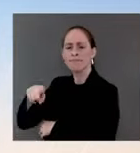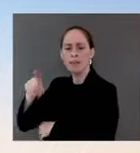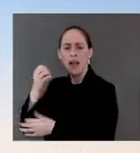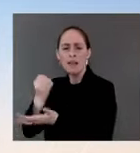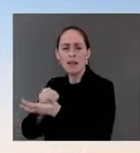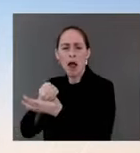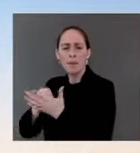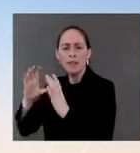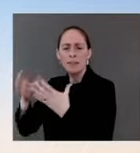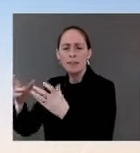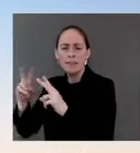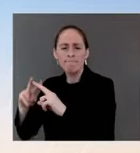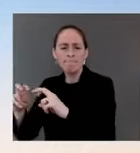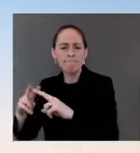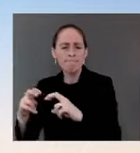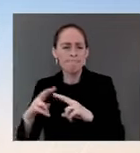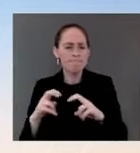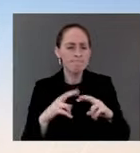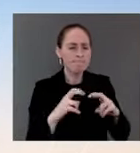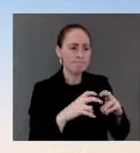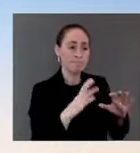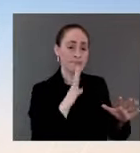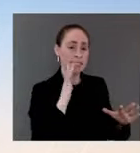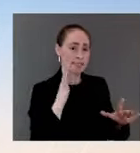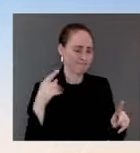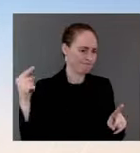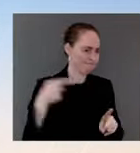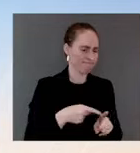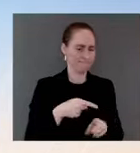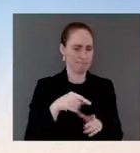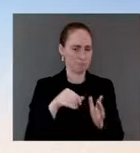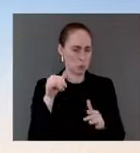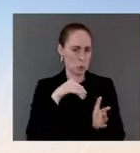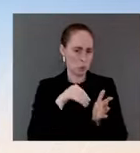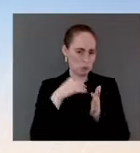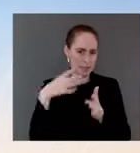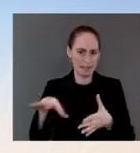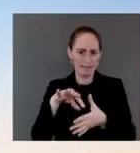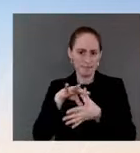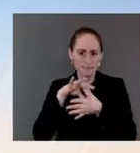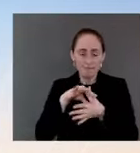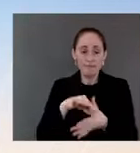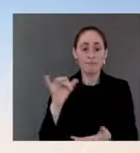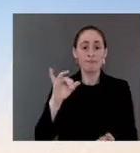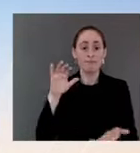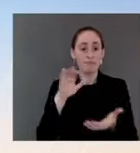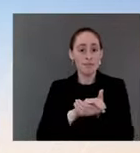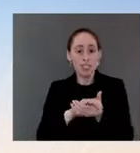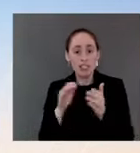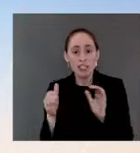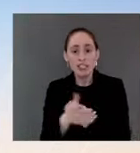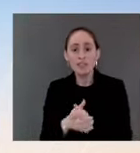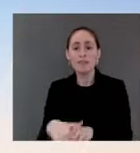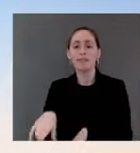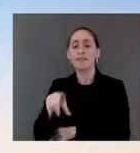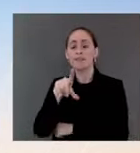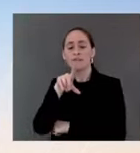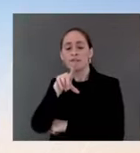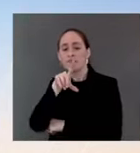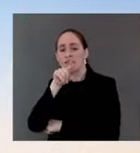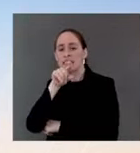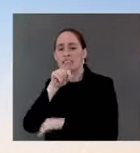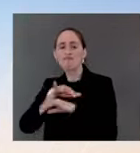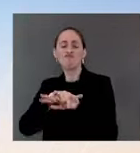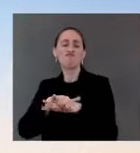pound of burger, you buy a poultry, whatever it may be. And our assessment here, and we've taken steps as it relates to